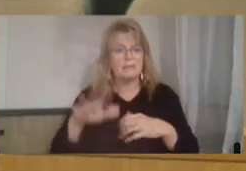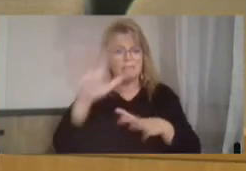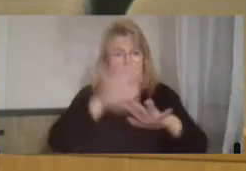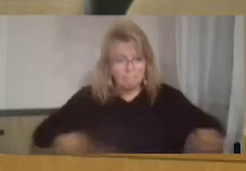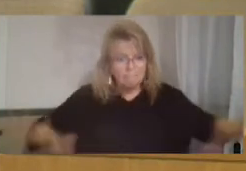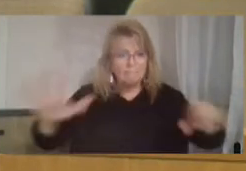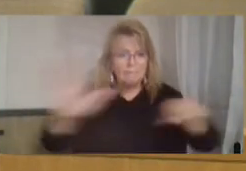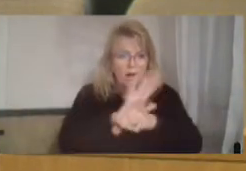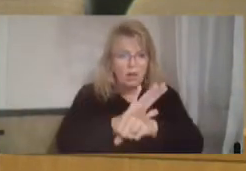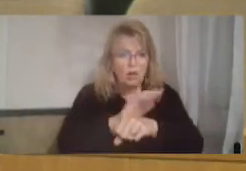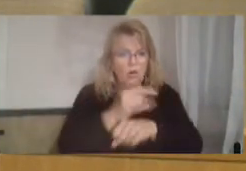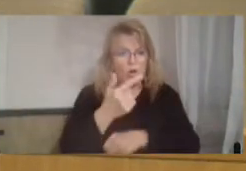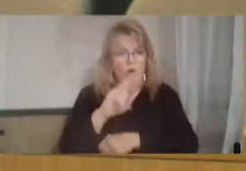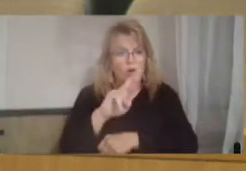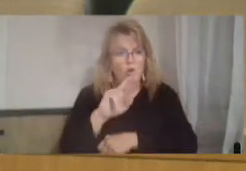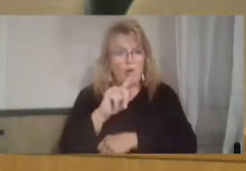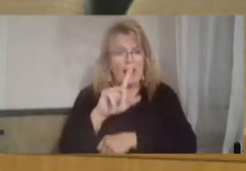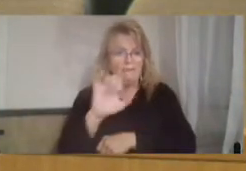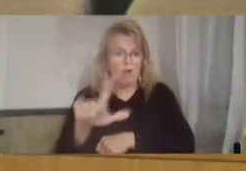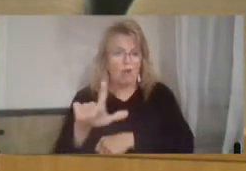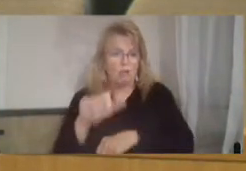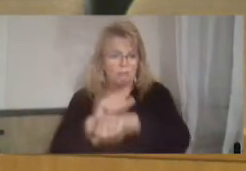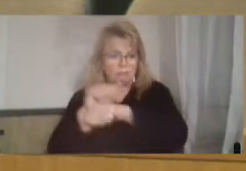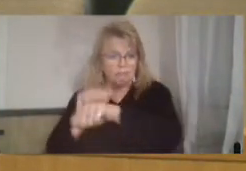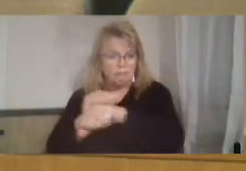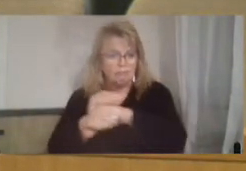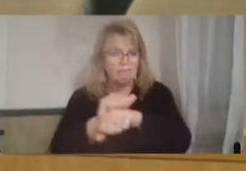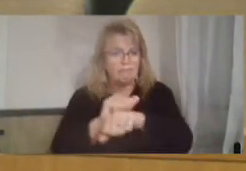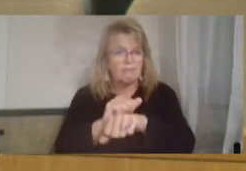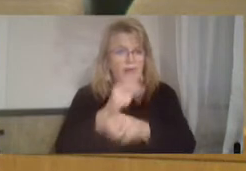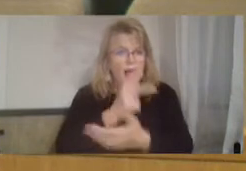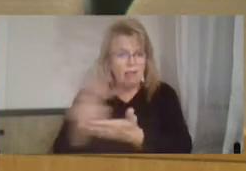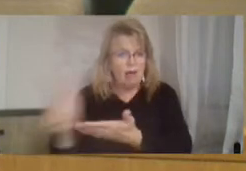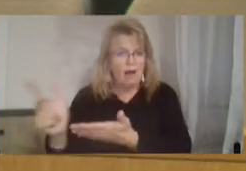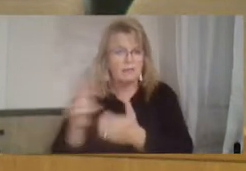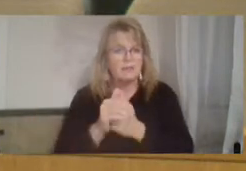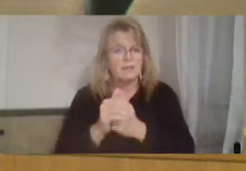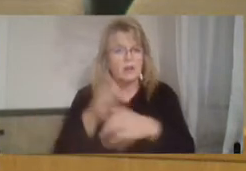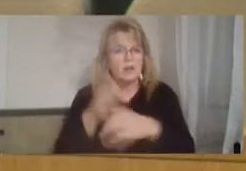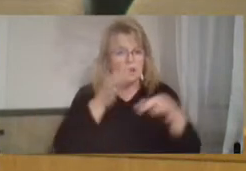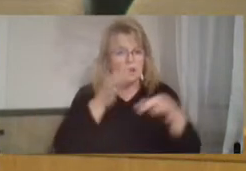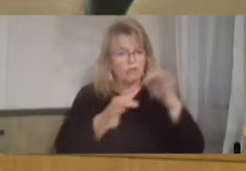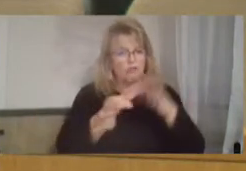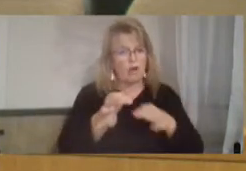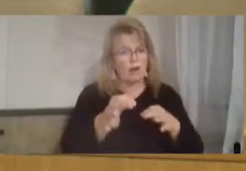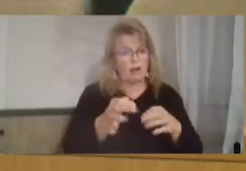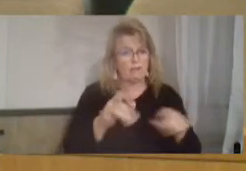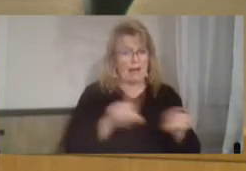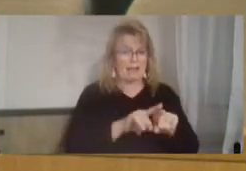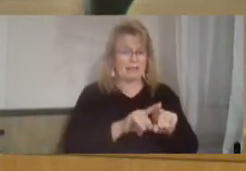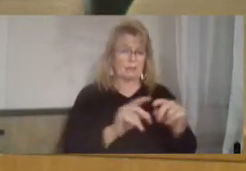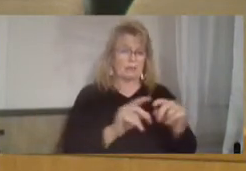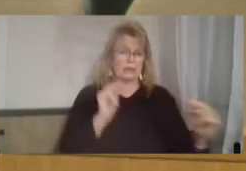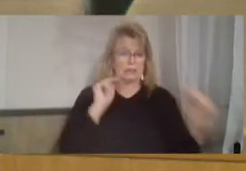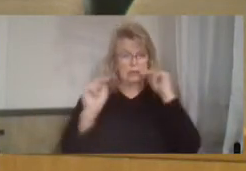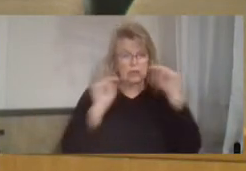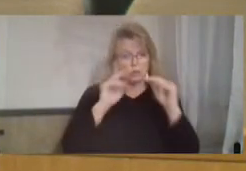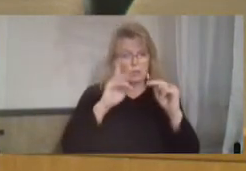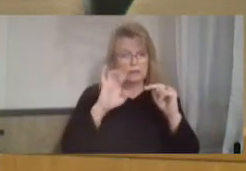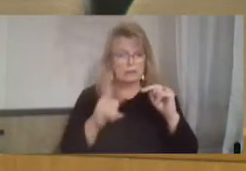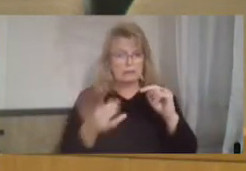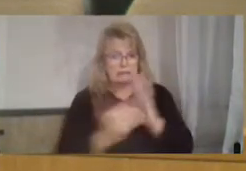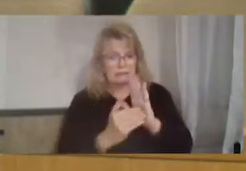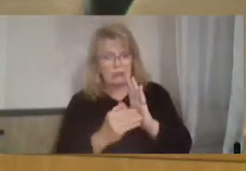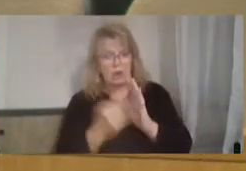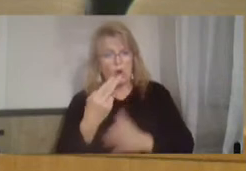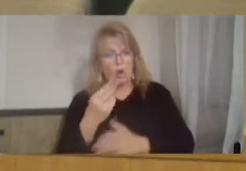the entire gravel lot too. And so what we went through was the trade-offs of what, as we renegotiated the deal, what the Hornets